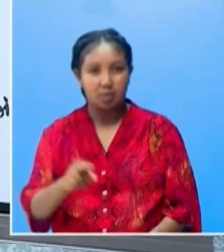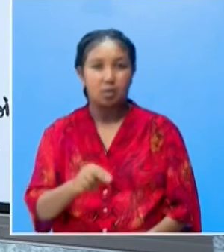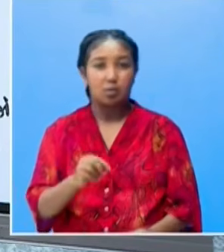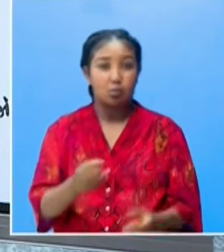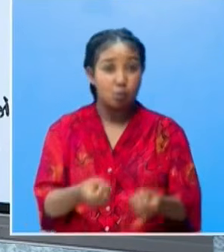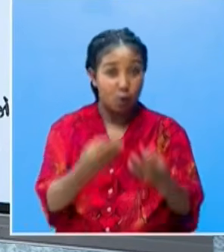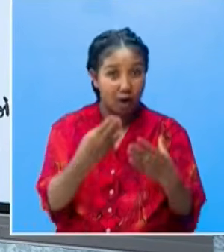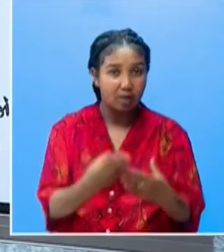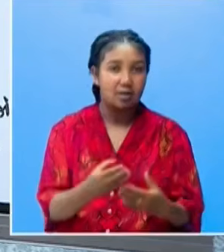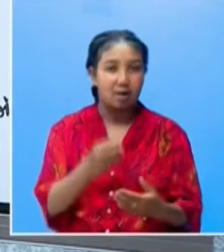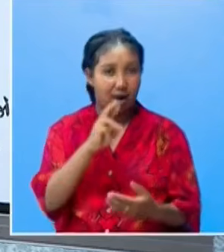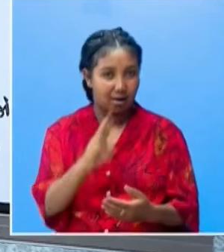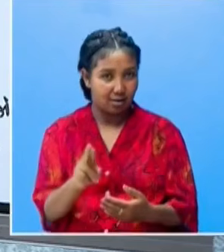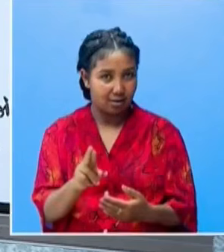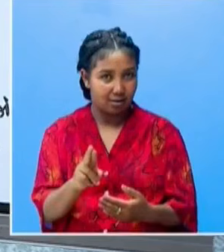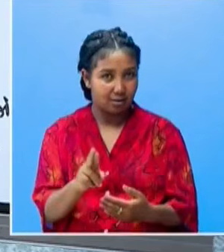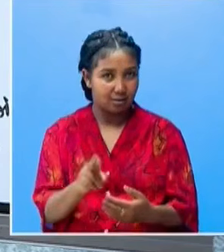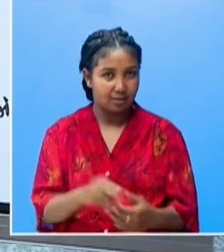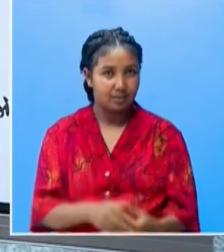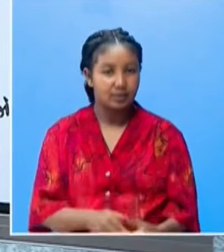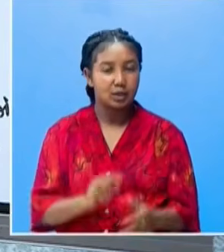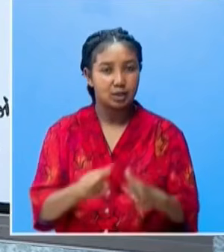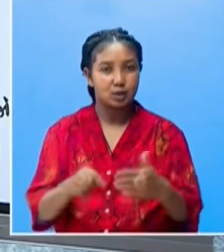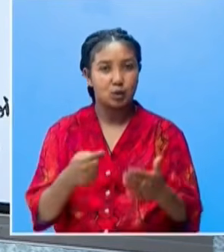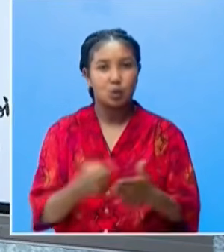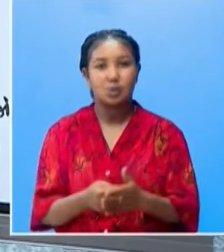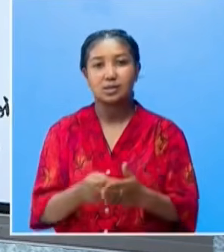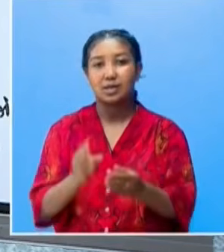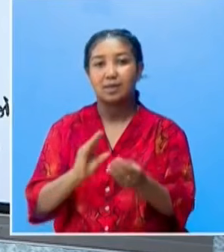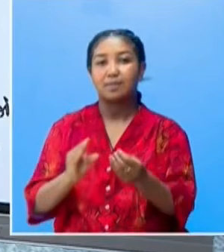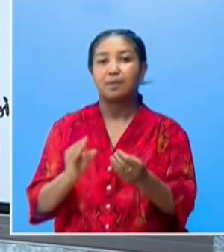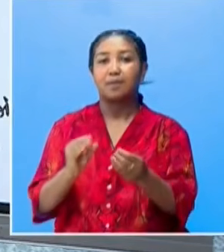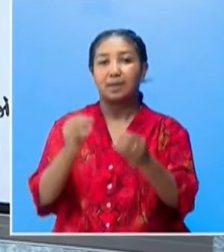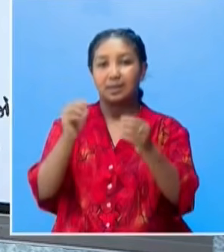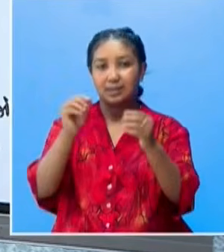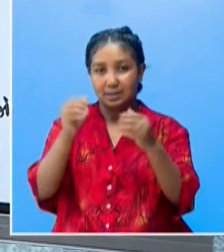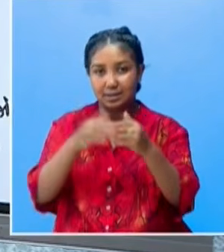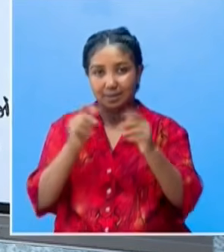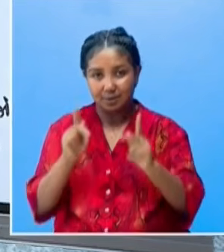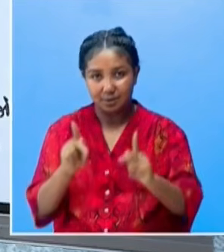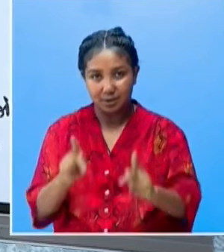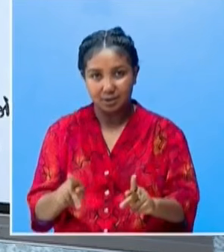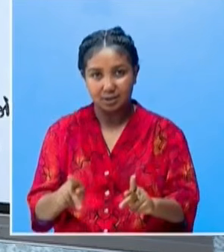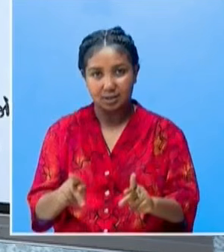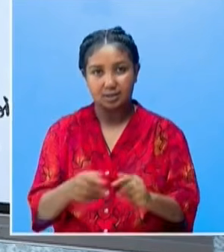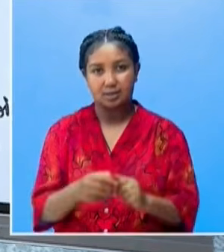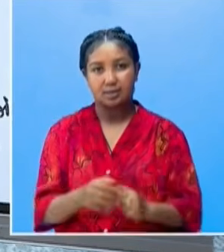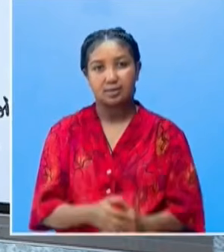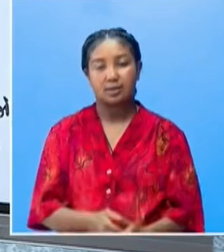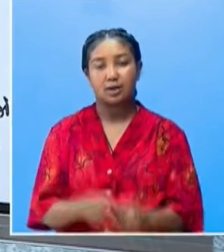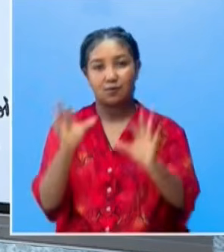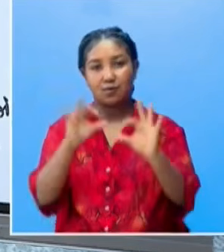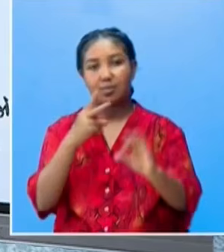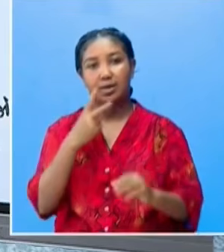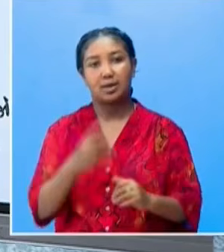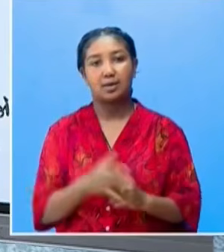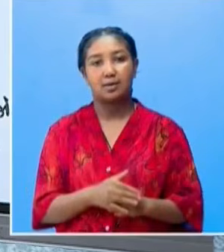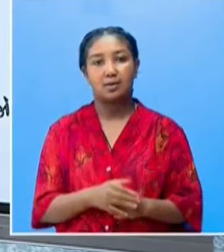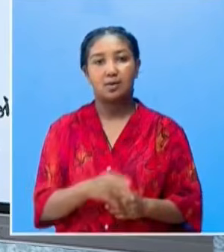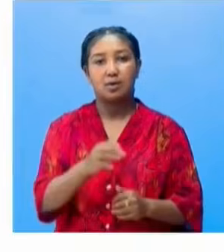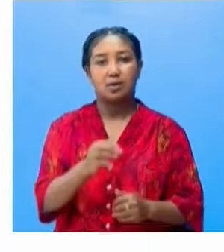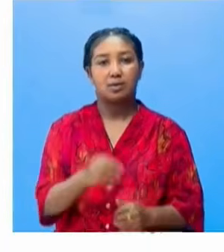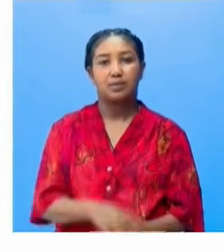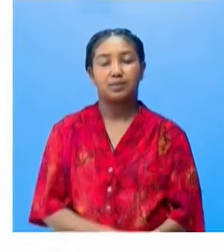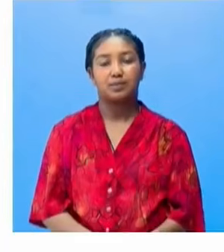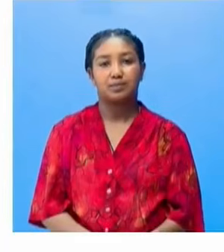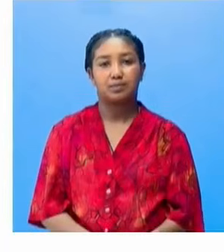use are, okay? So in the case of simple present, let's come here to the form. The auxiliary